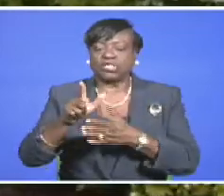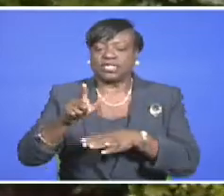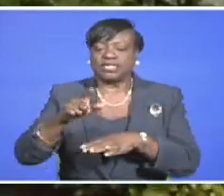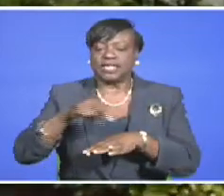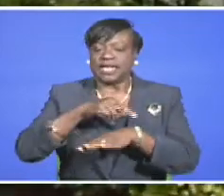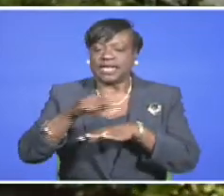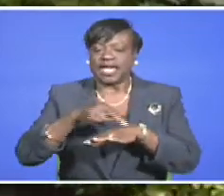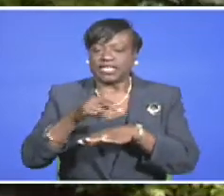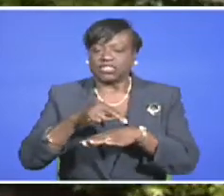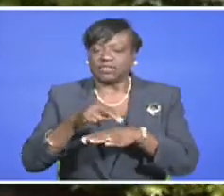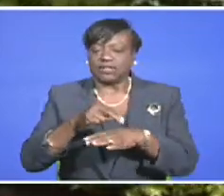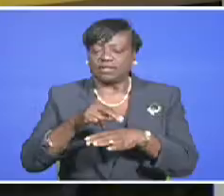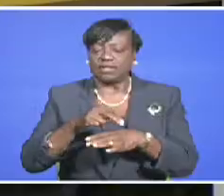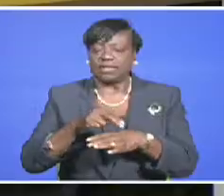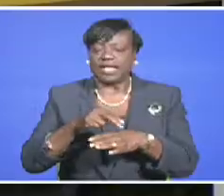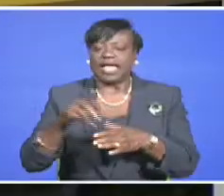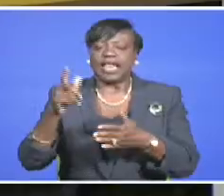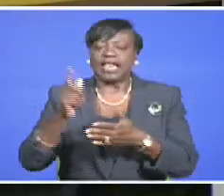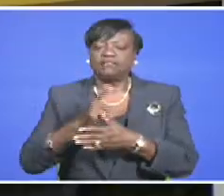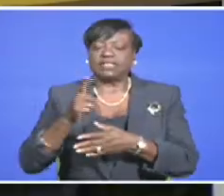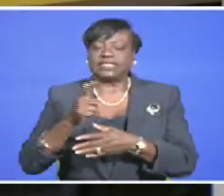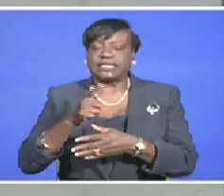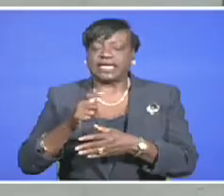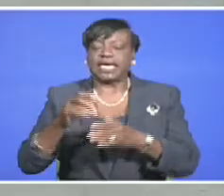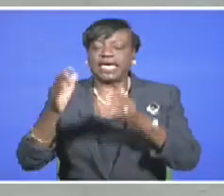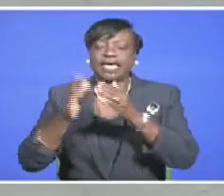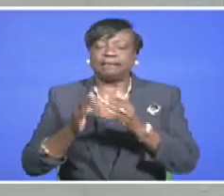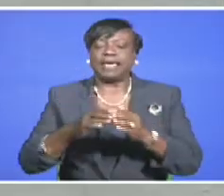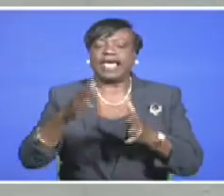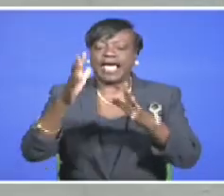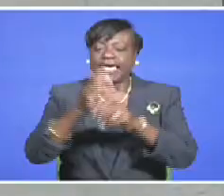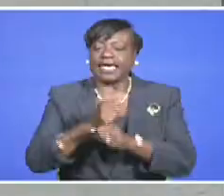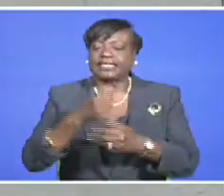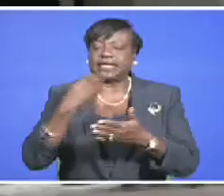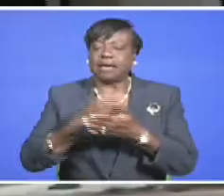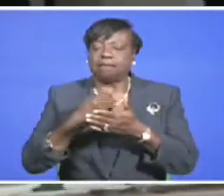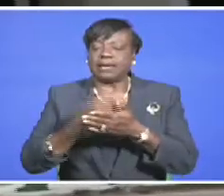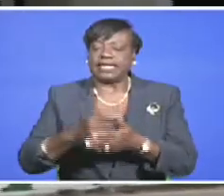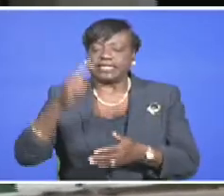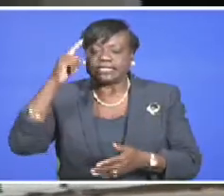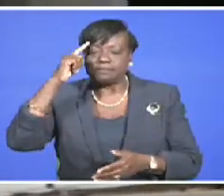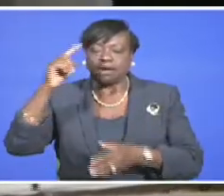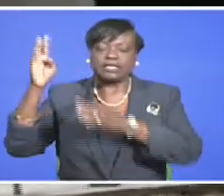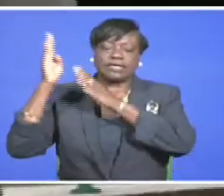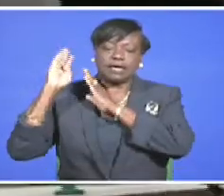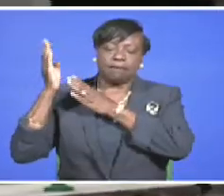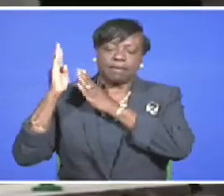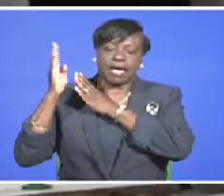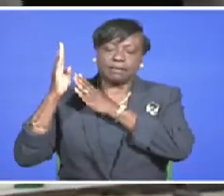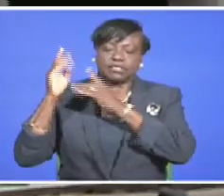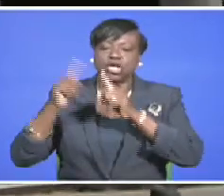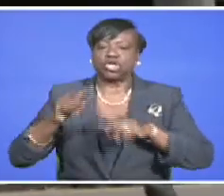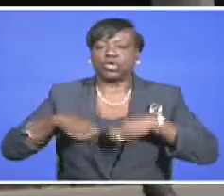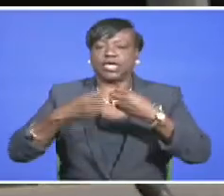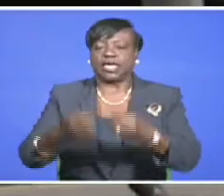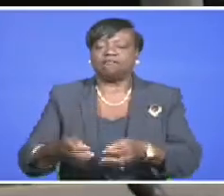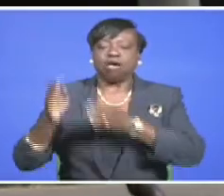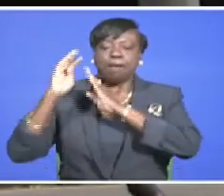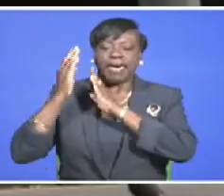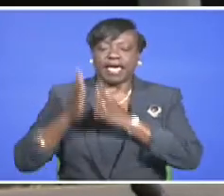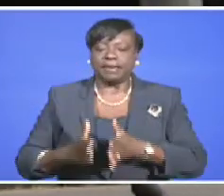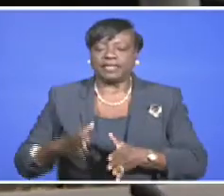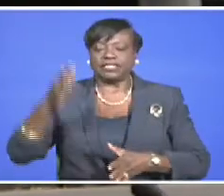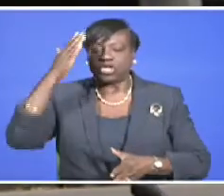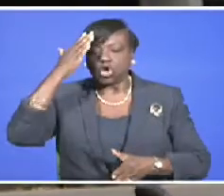Financial Literacy Campaign, Get Money Smart Bahamas, on Tuesday, with the aim of giving Bahamians the knowledge they need to make